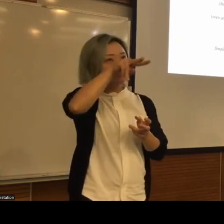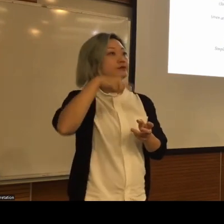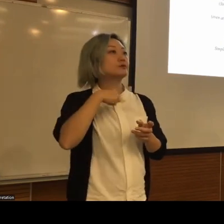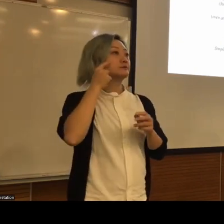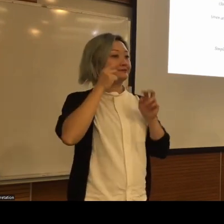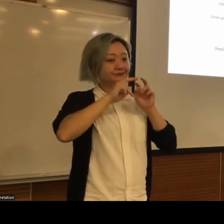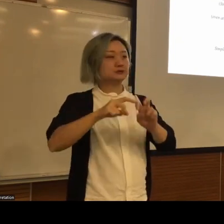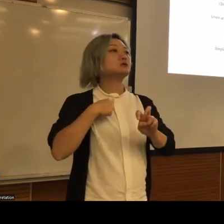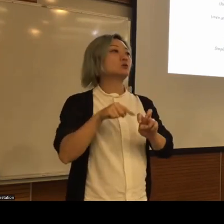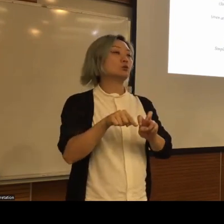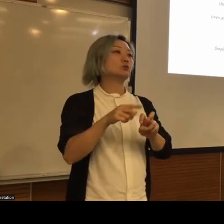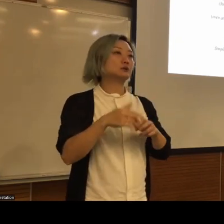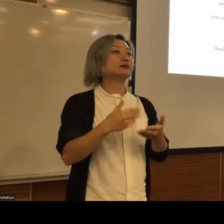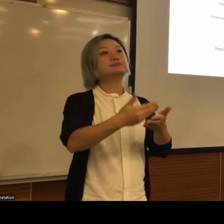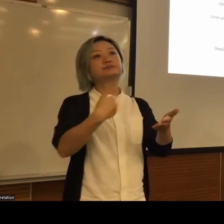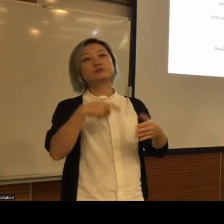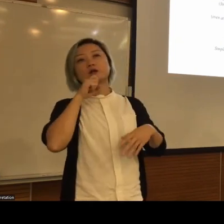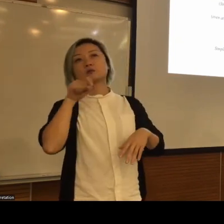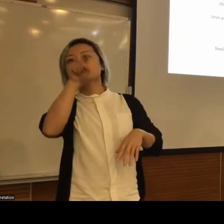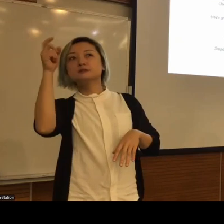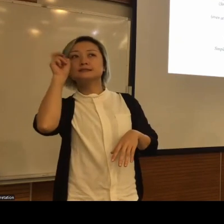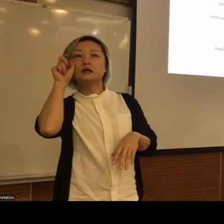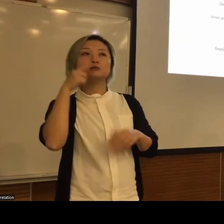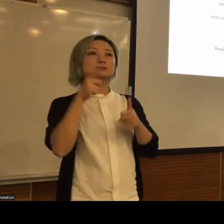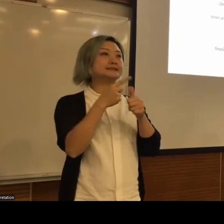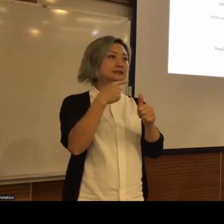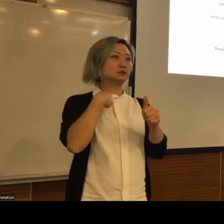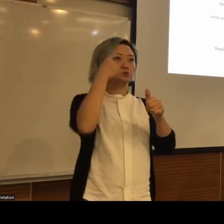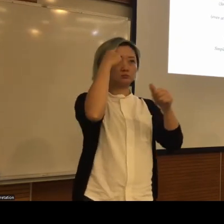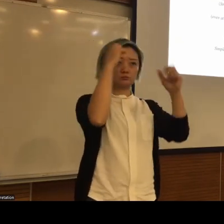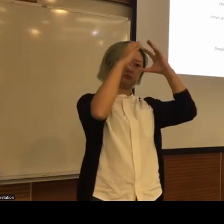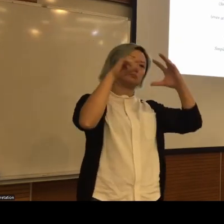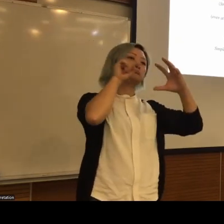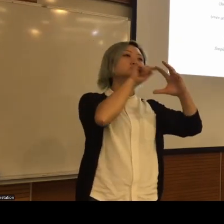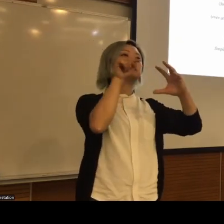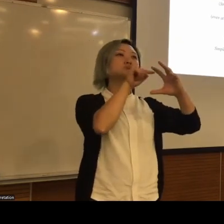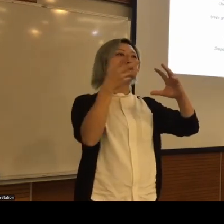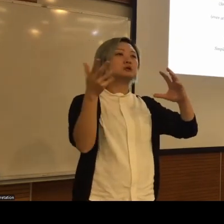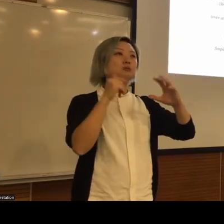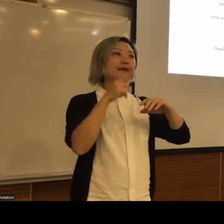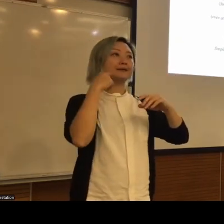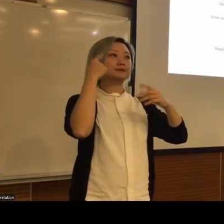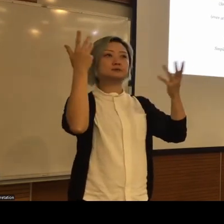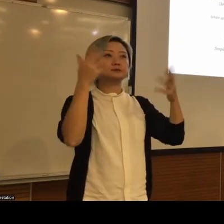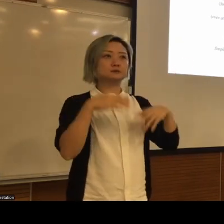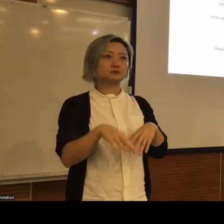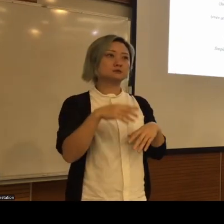of Seleskovich and others that it is purely conceptual is obviously mistaken.